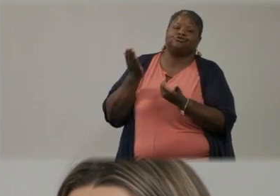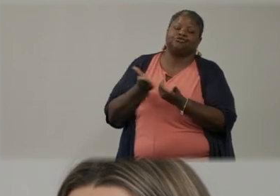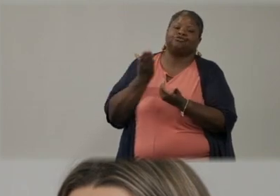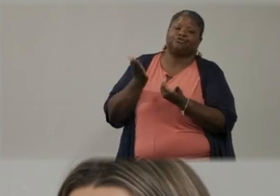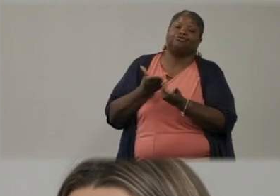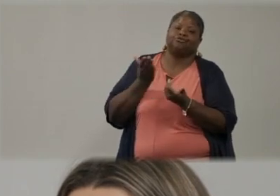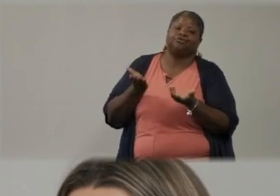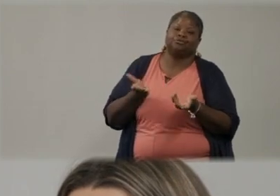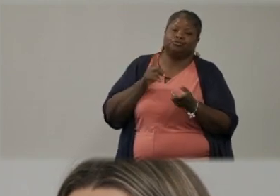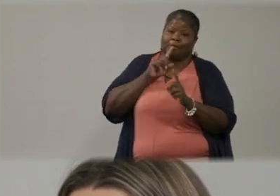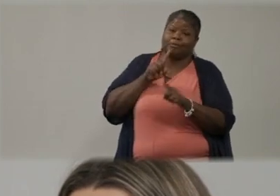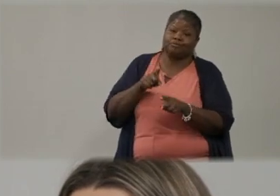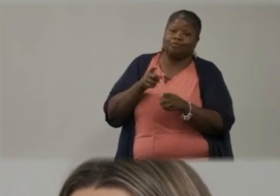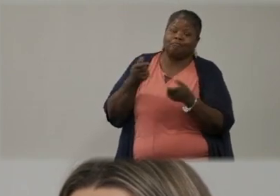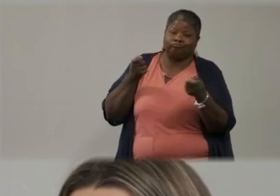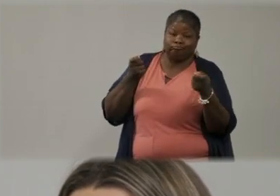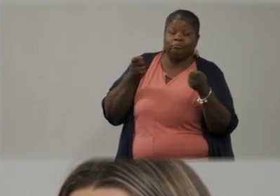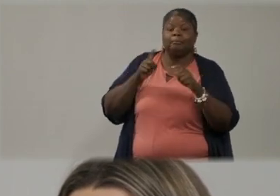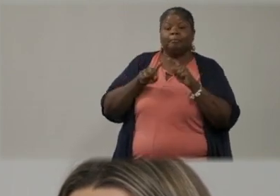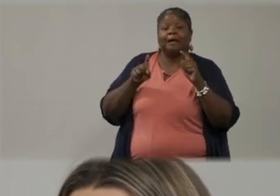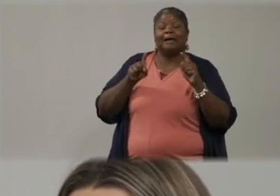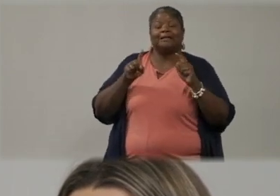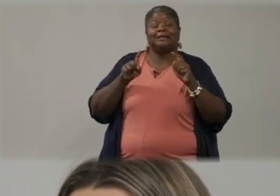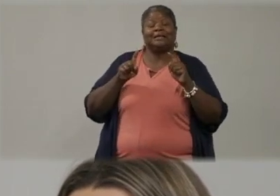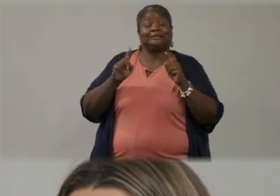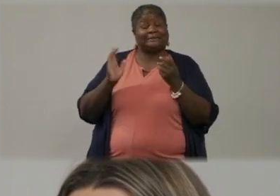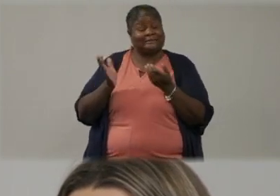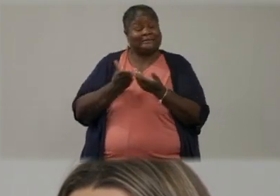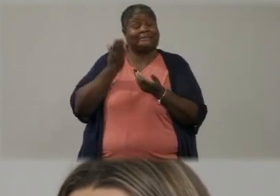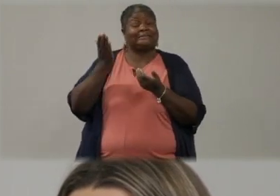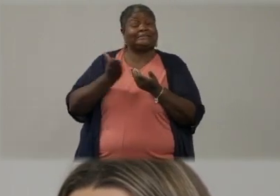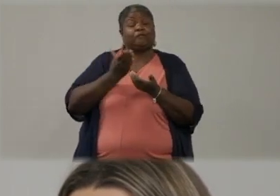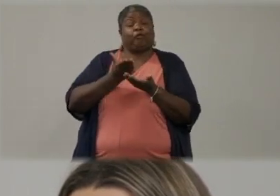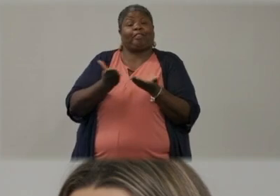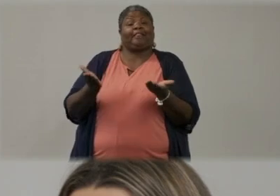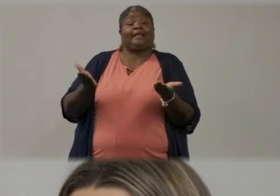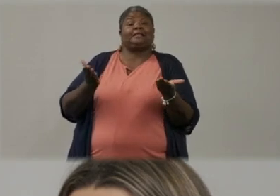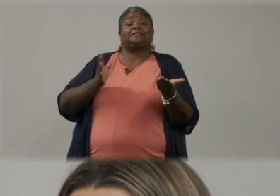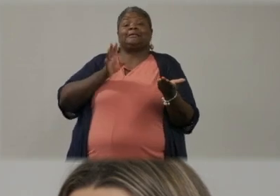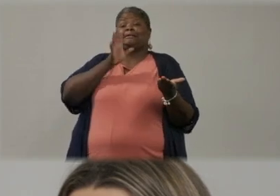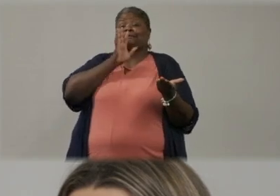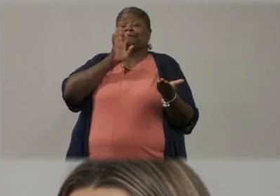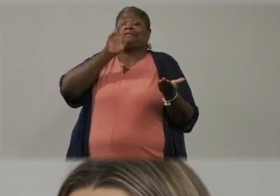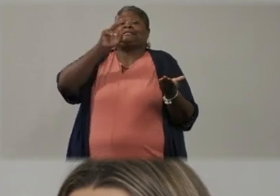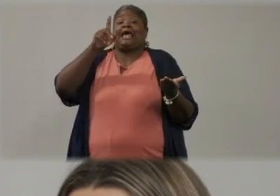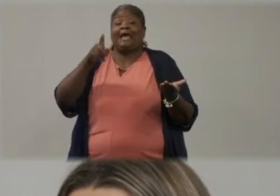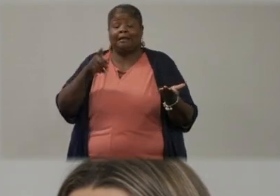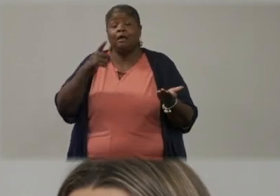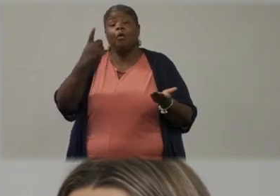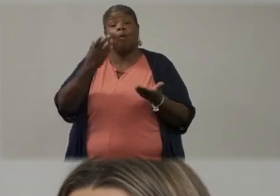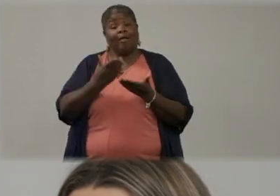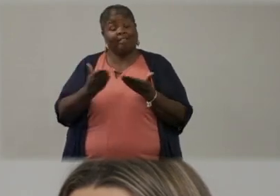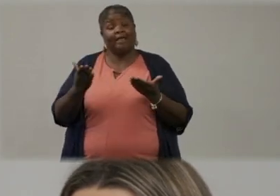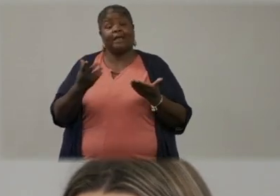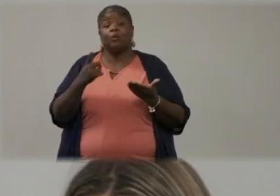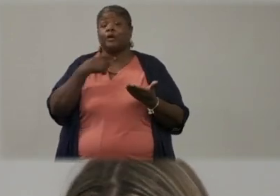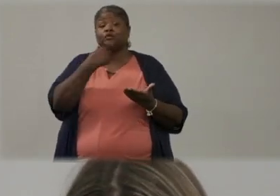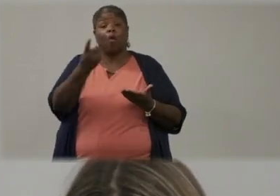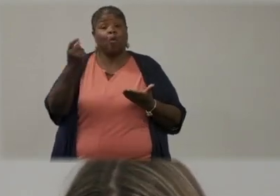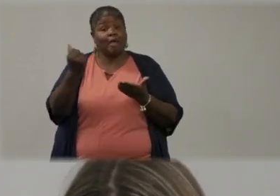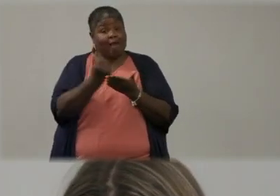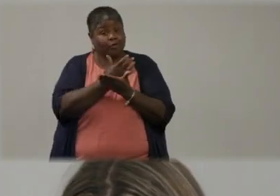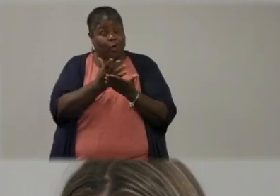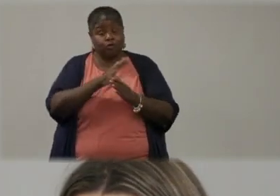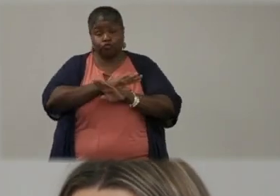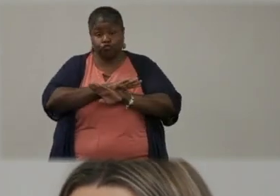But it's very easy for things to be said. One thing that we've told everyone